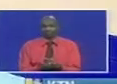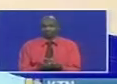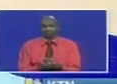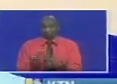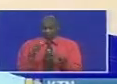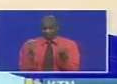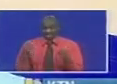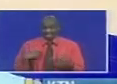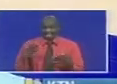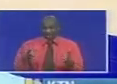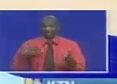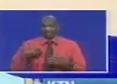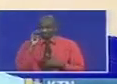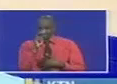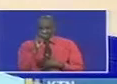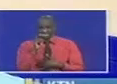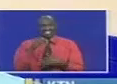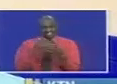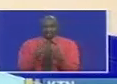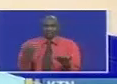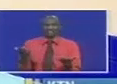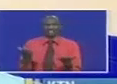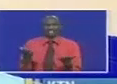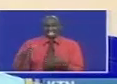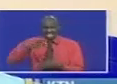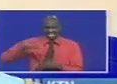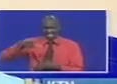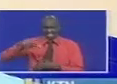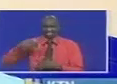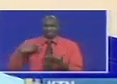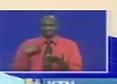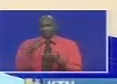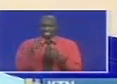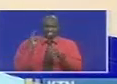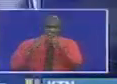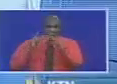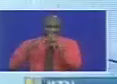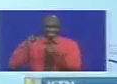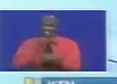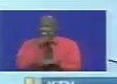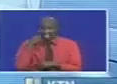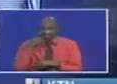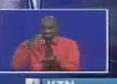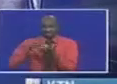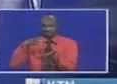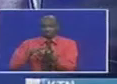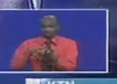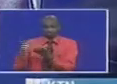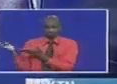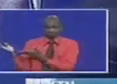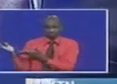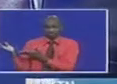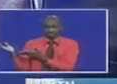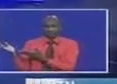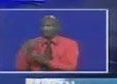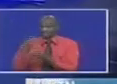Well, let's now take a look at some of the areas that are actually experiencing this drought situation. It is